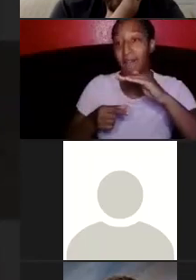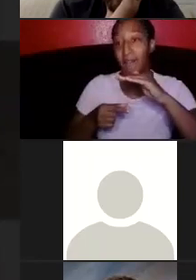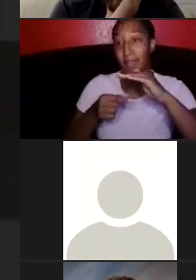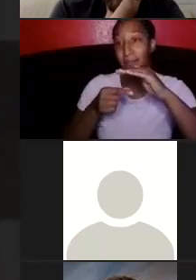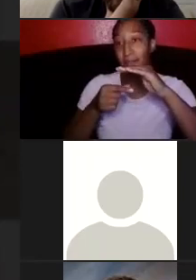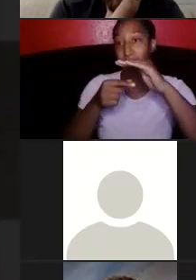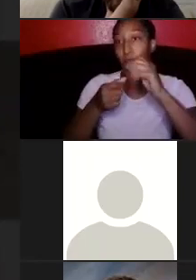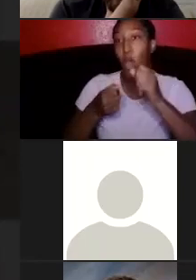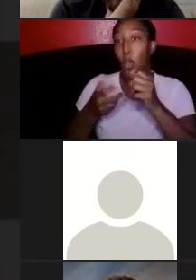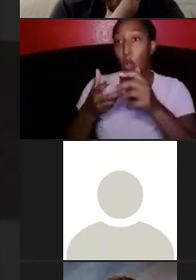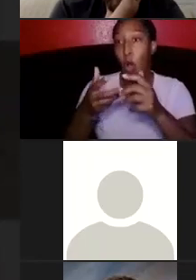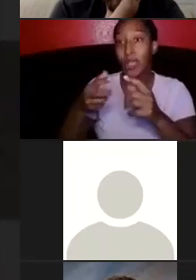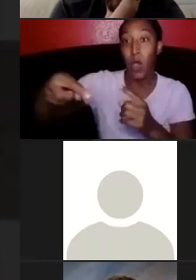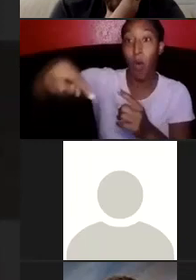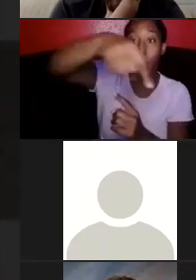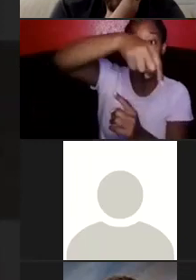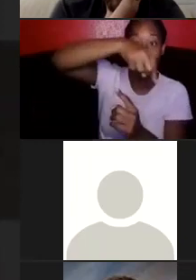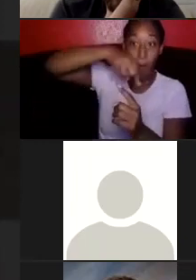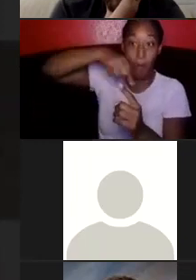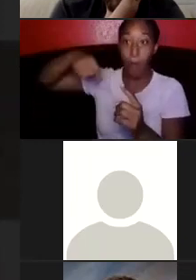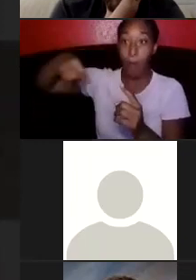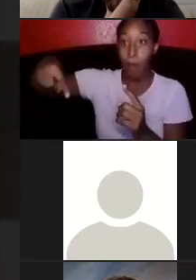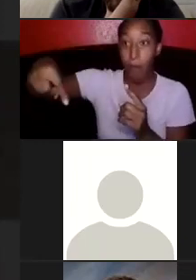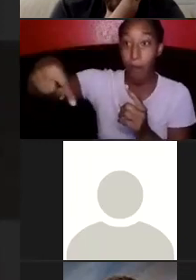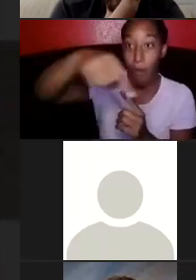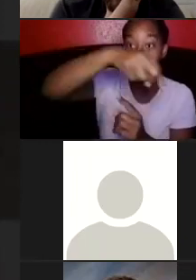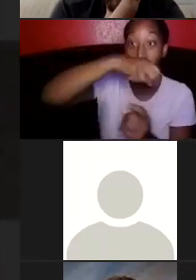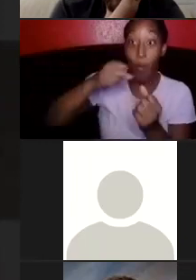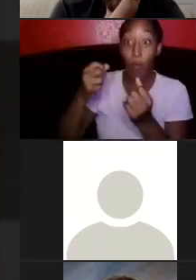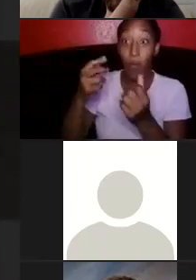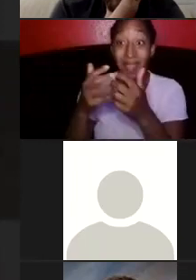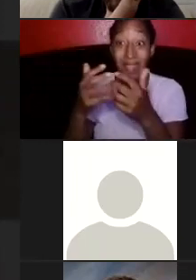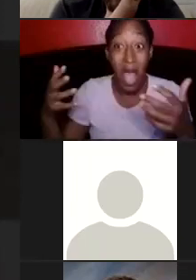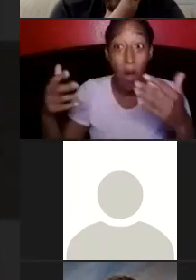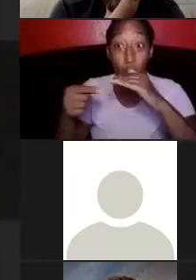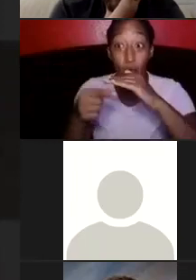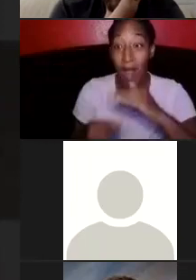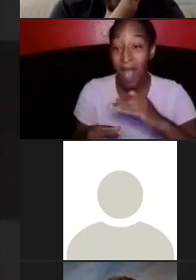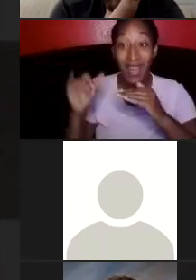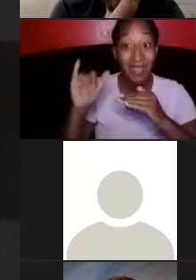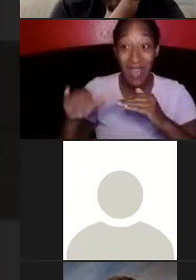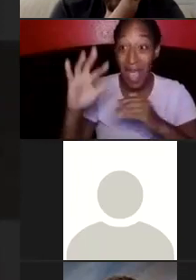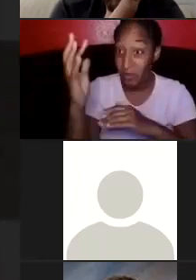orbit. Without gravity, that International Space Station won't stay in orbit.